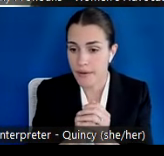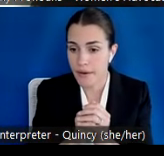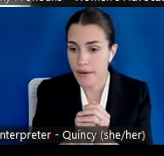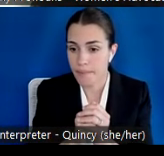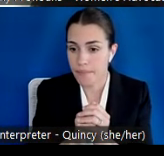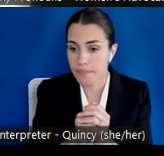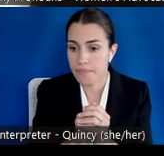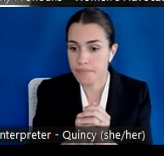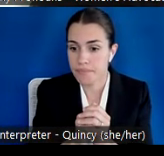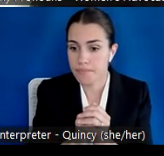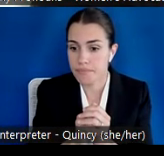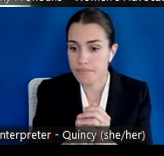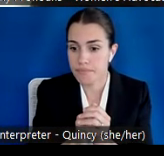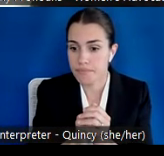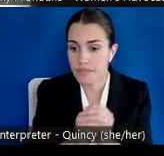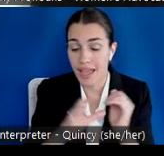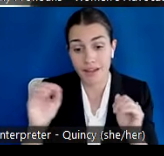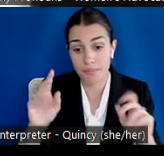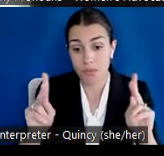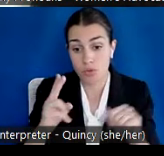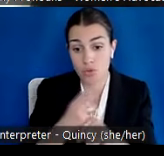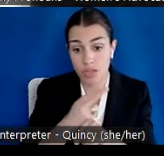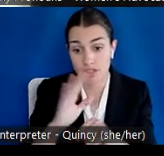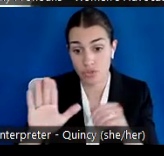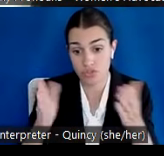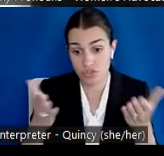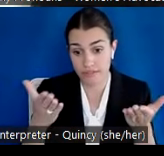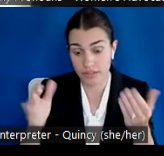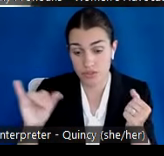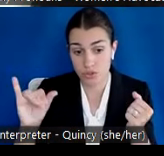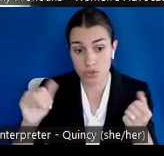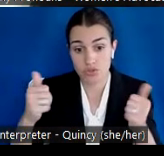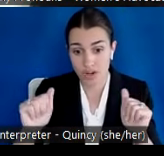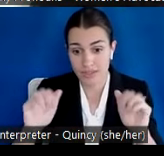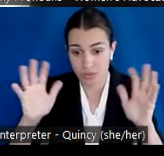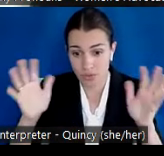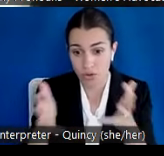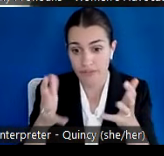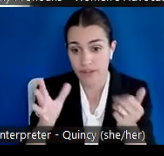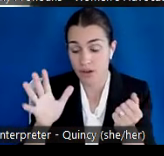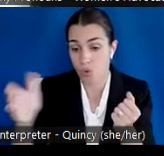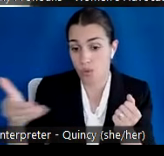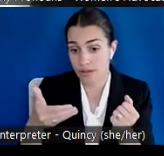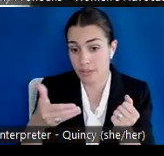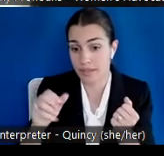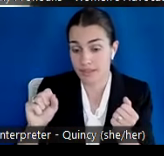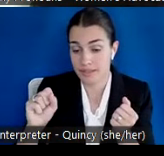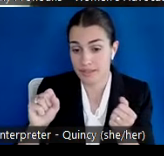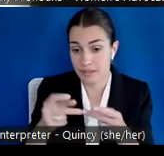discrimination within people who utilize your services, but also trying to cultivate a welcoming staff for people who do identify